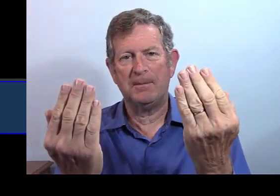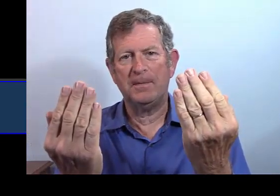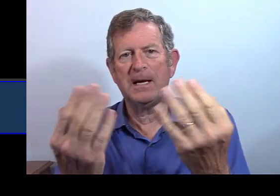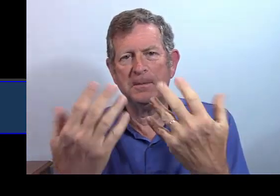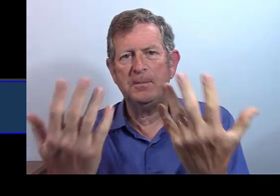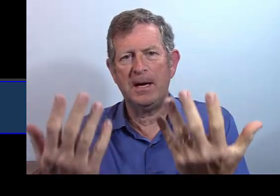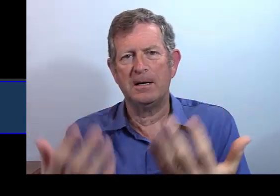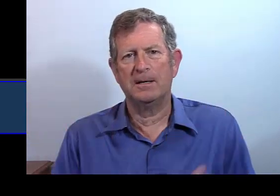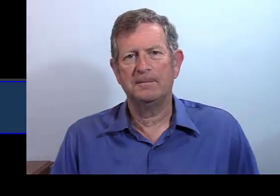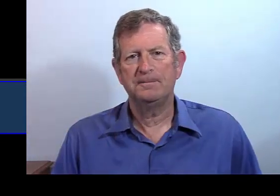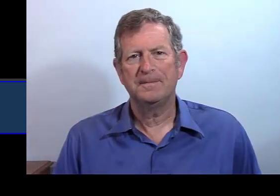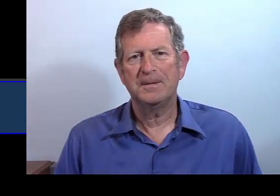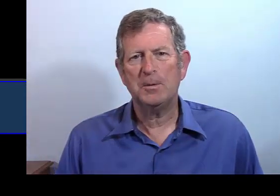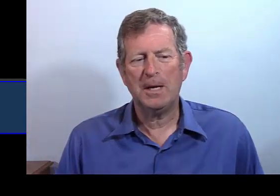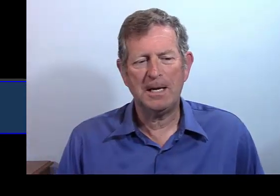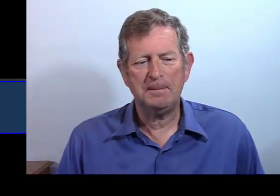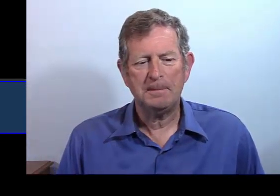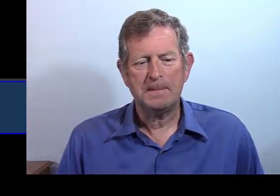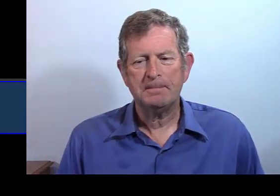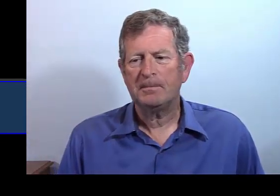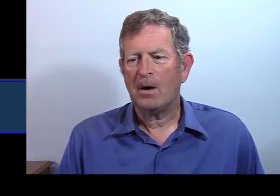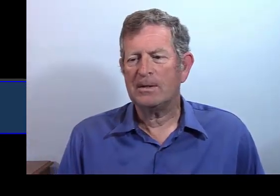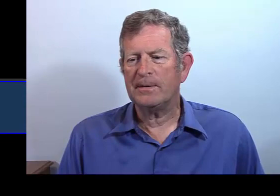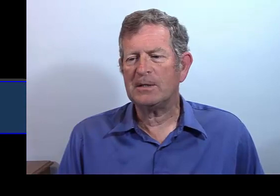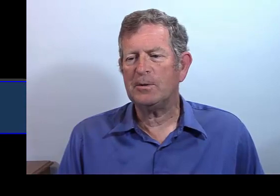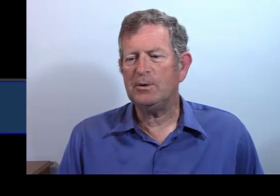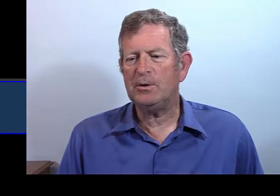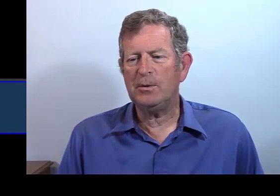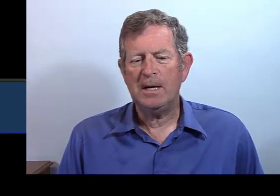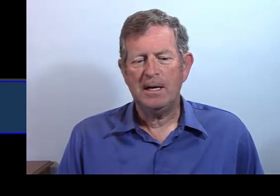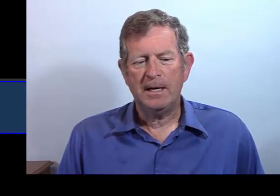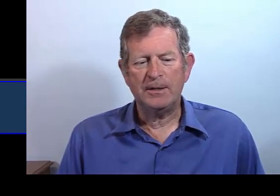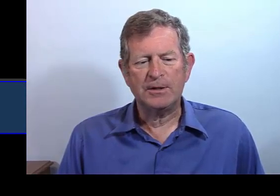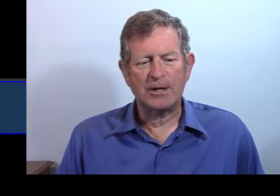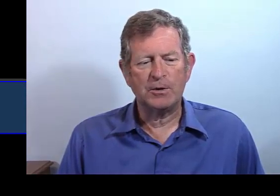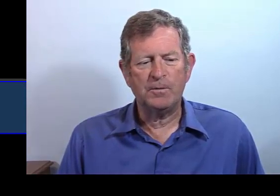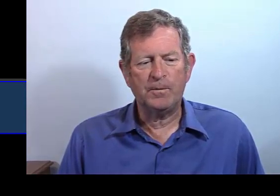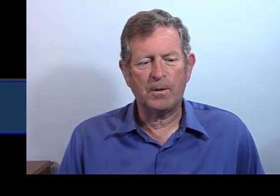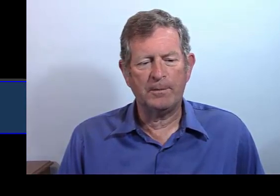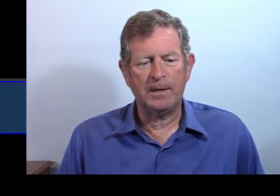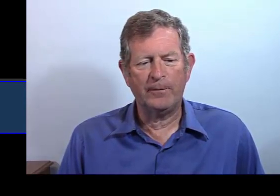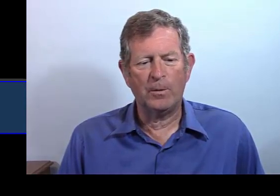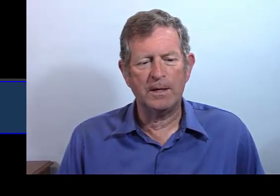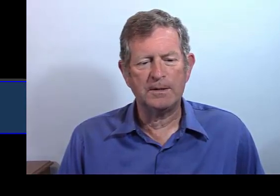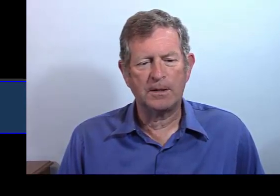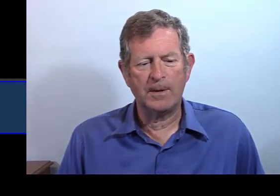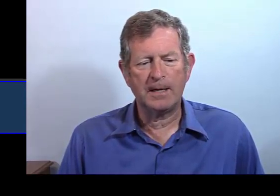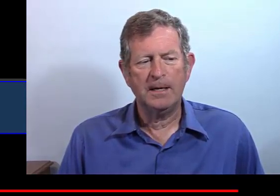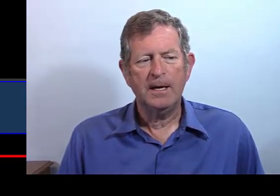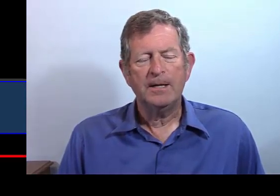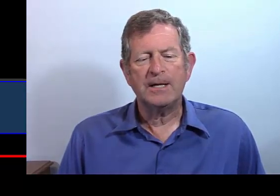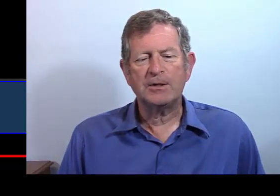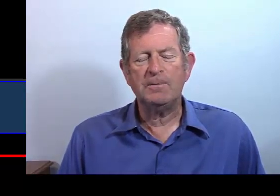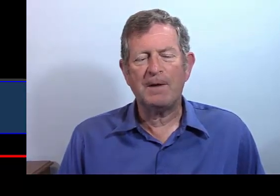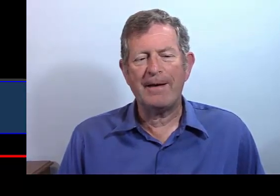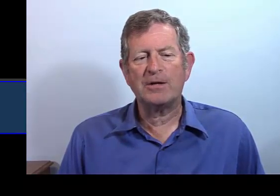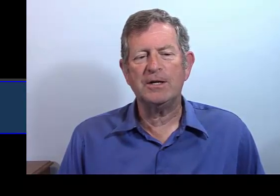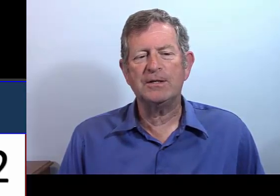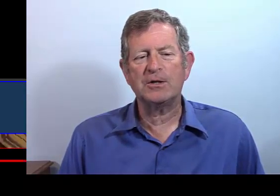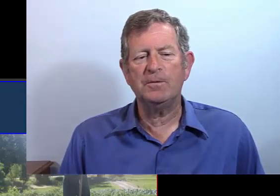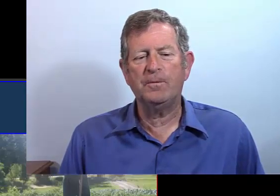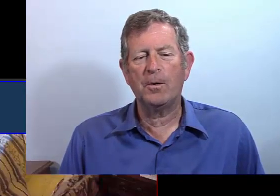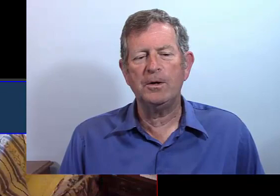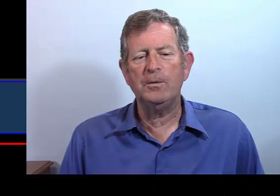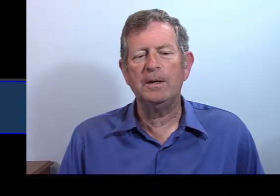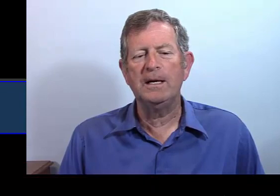the same. They compare. Okay? All right, so that's what you do in section 4, I believe it was, correct? Section 5,